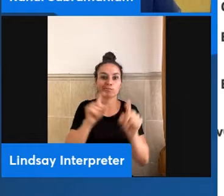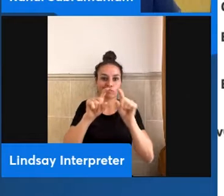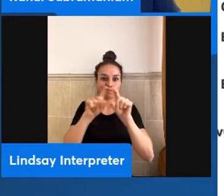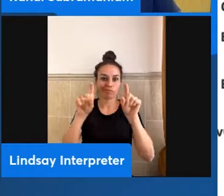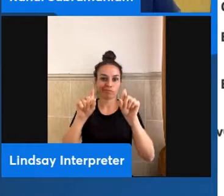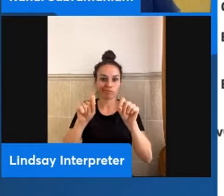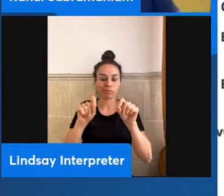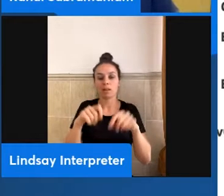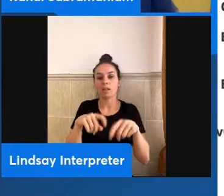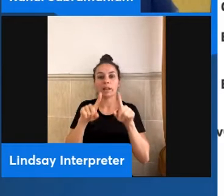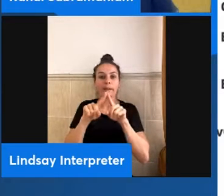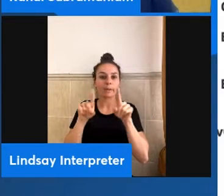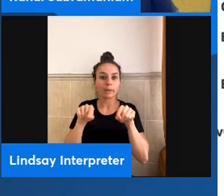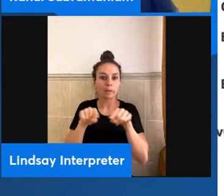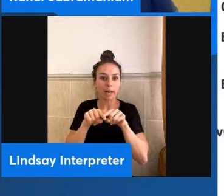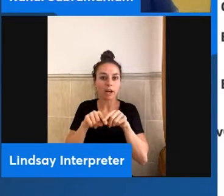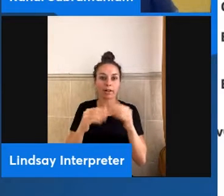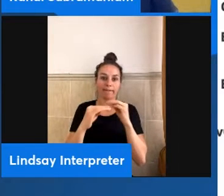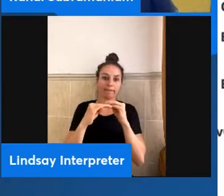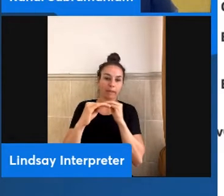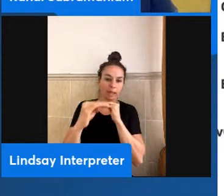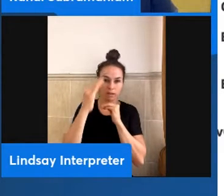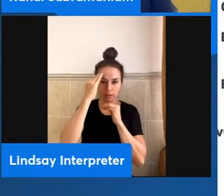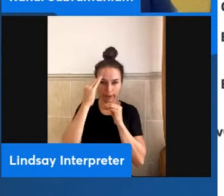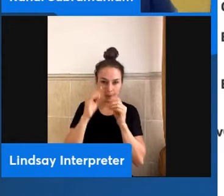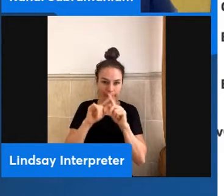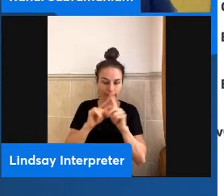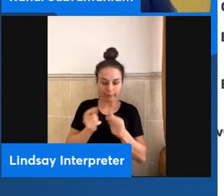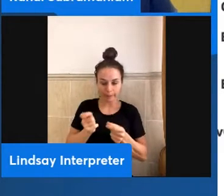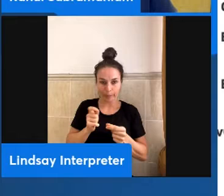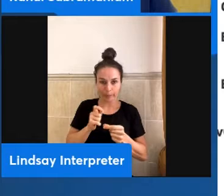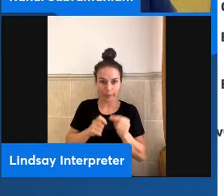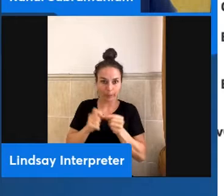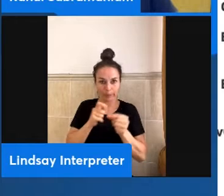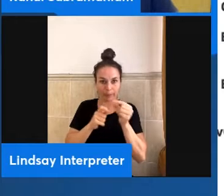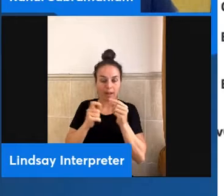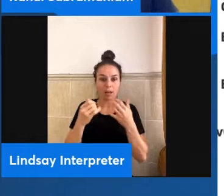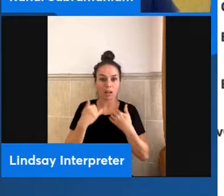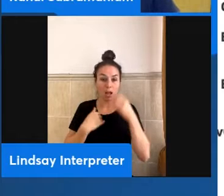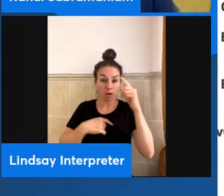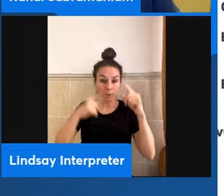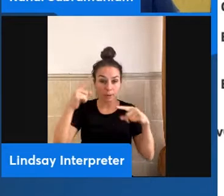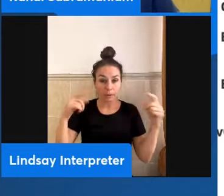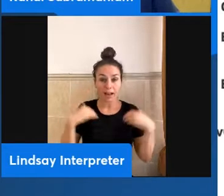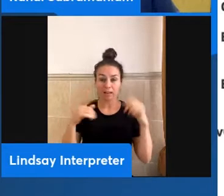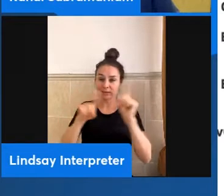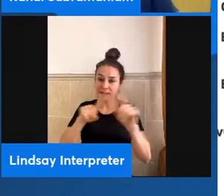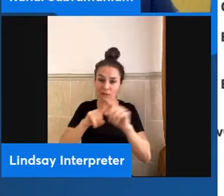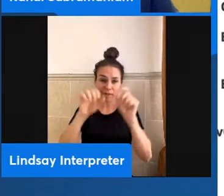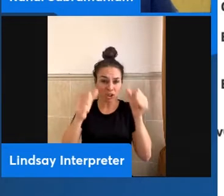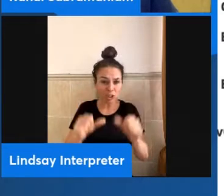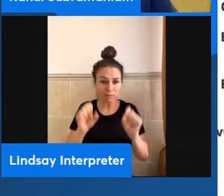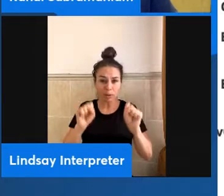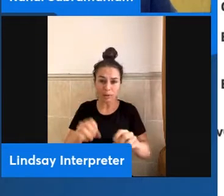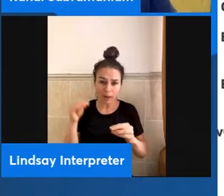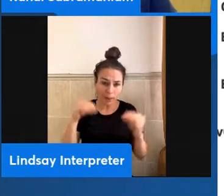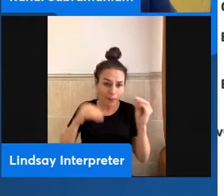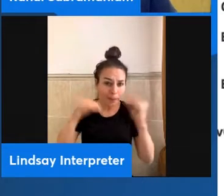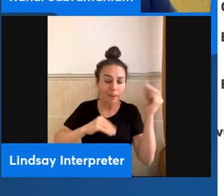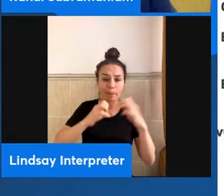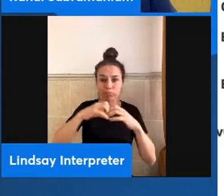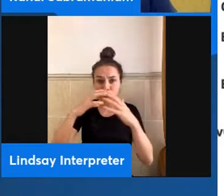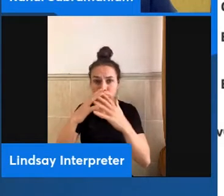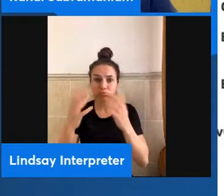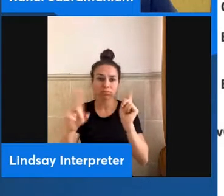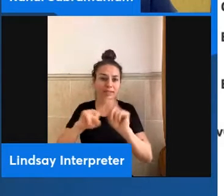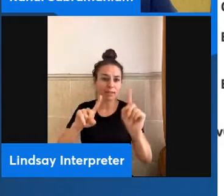flat ones, but now we've got a lot more shapes to play with, so we can build things that are much more